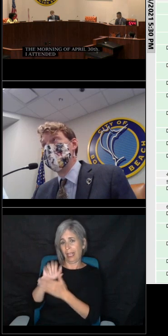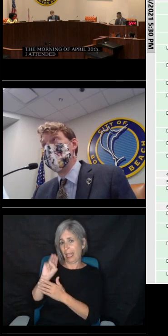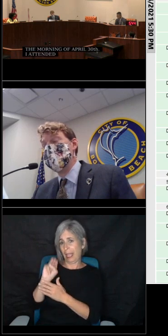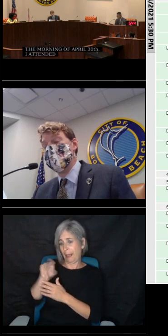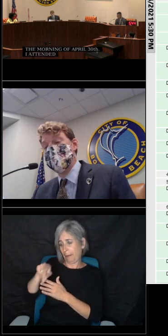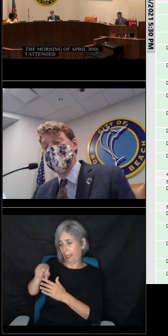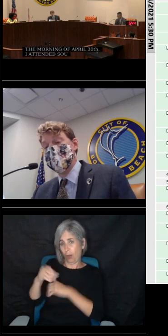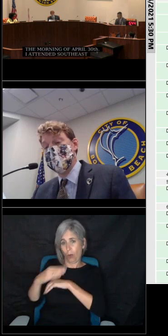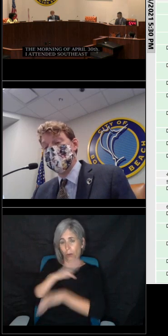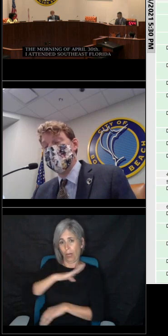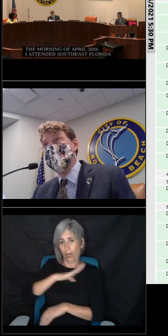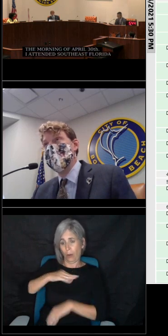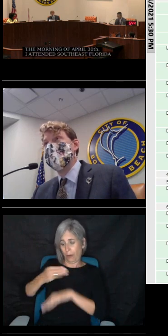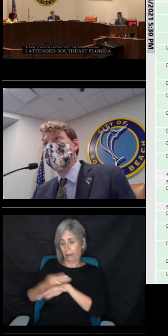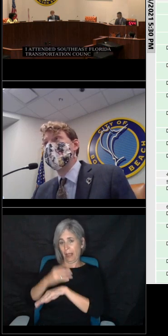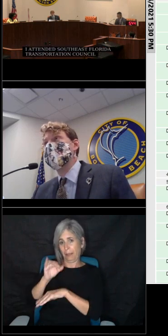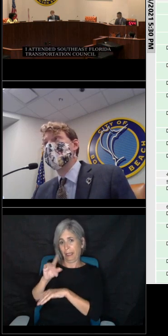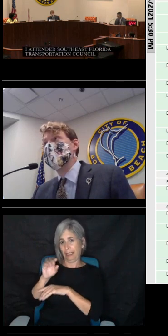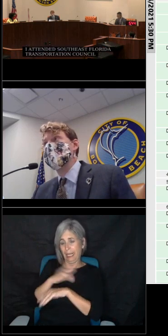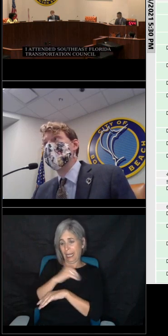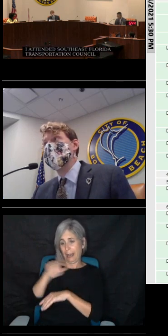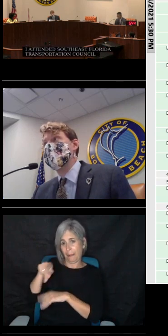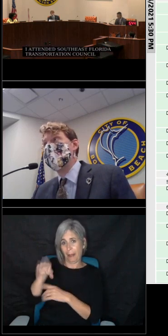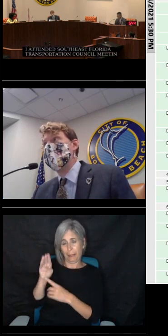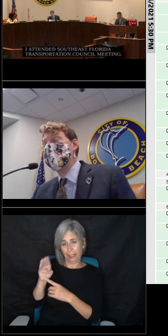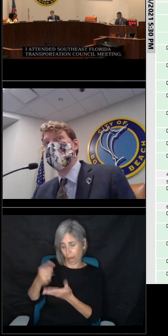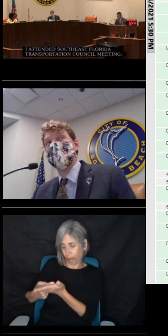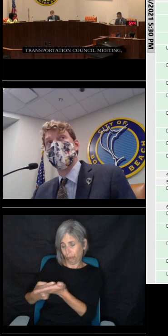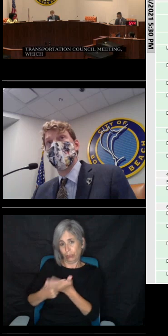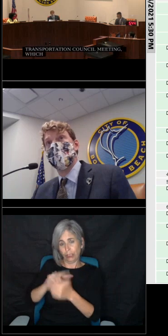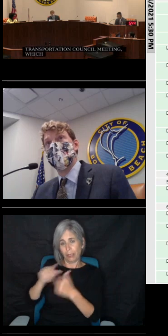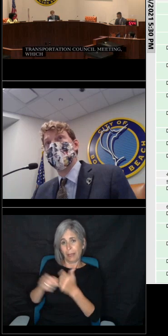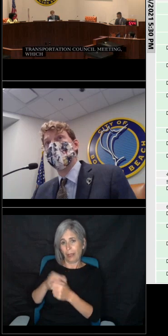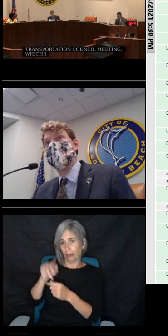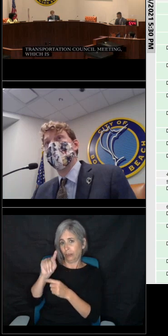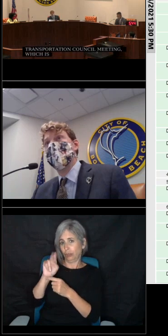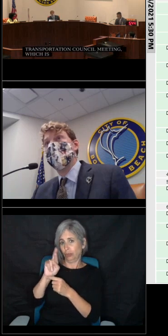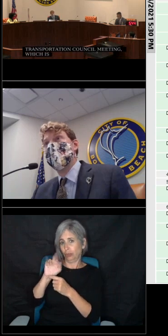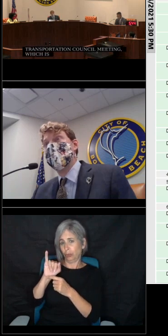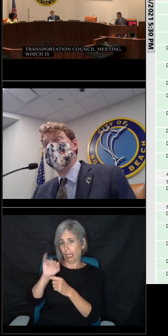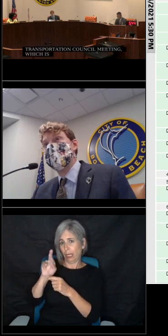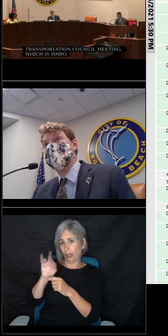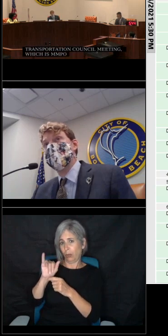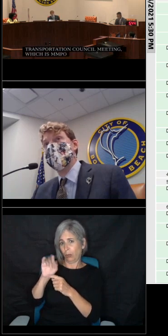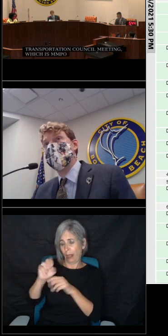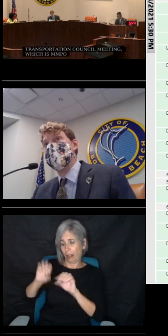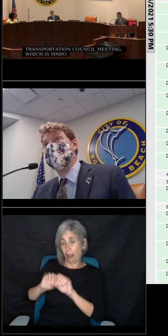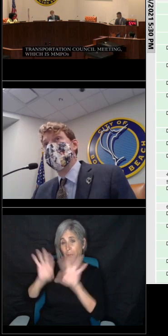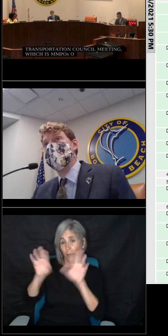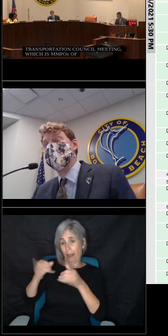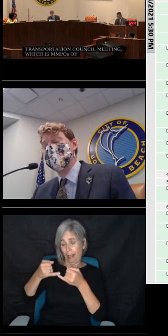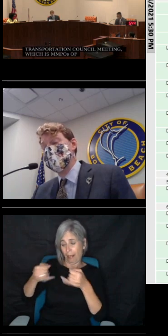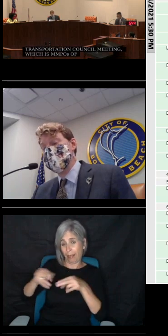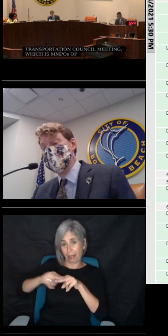Broward, Miami-Dade, and Palm Beach, to have discussions with Tri-Rail, Brightline,